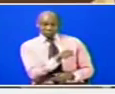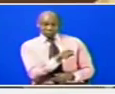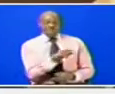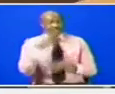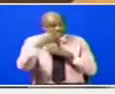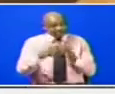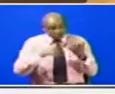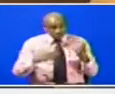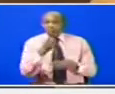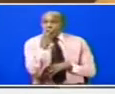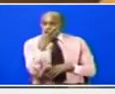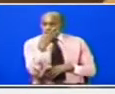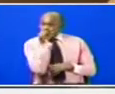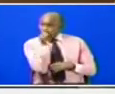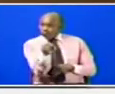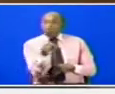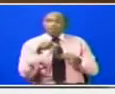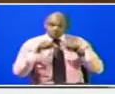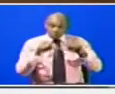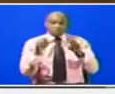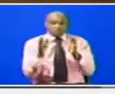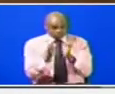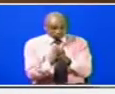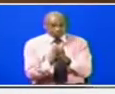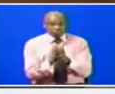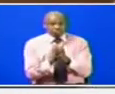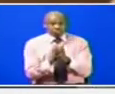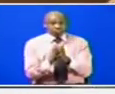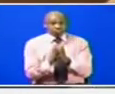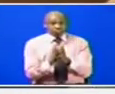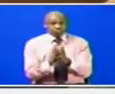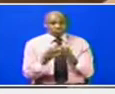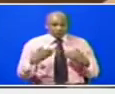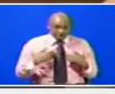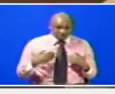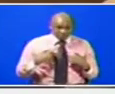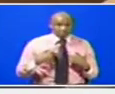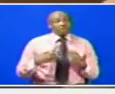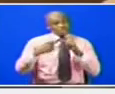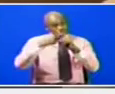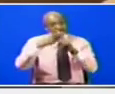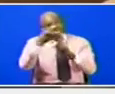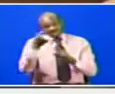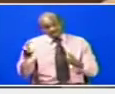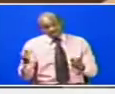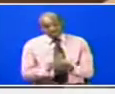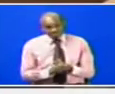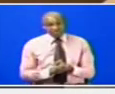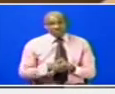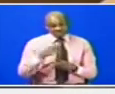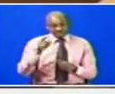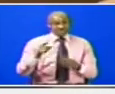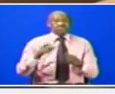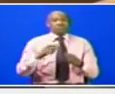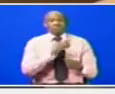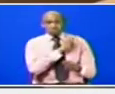Next game is Hong Kong. Hope we'll continue having the more positives despite the scores in Chile